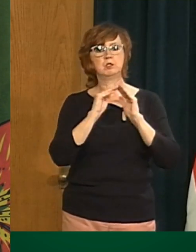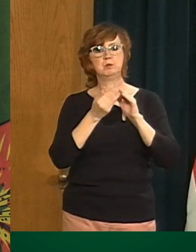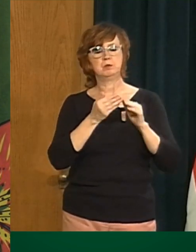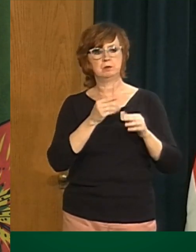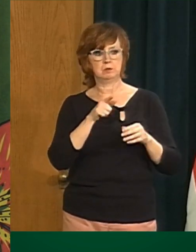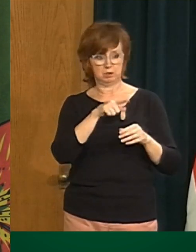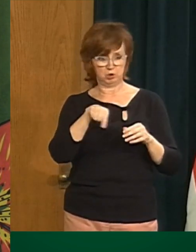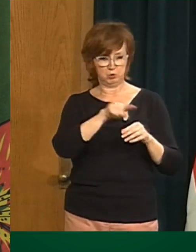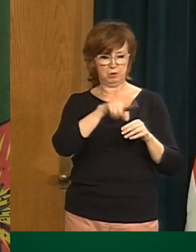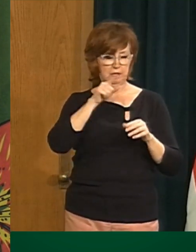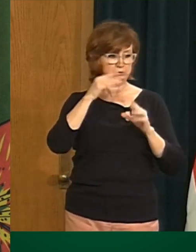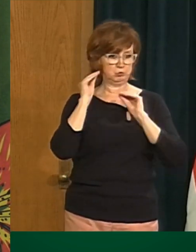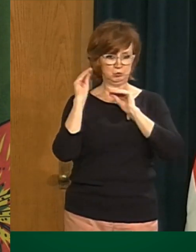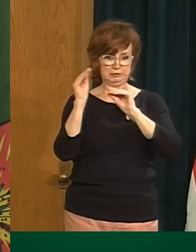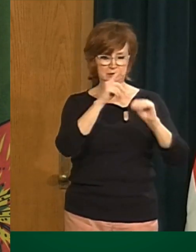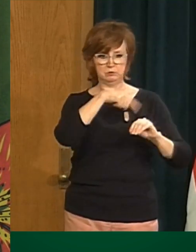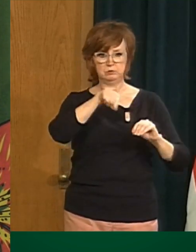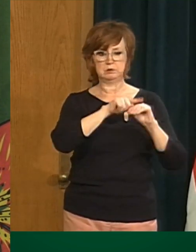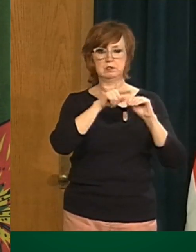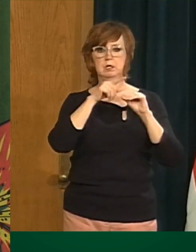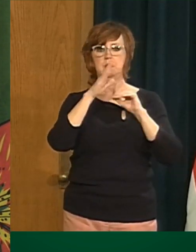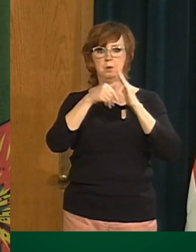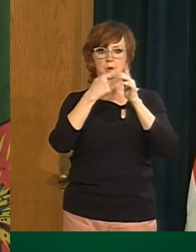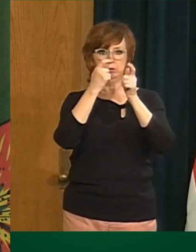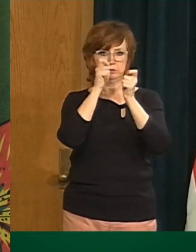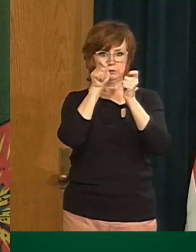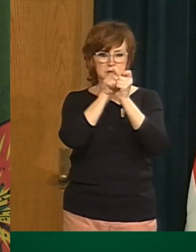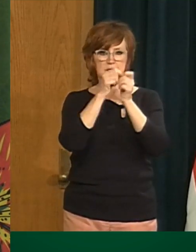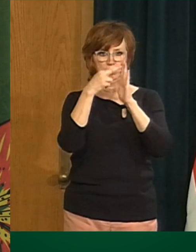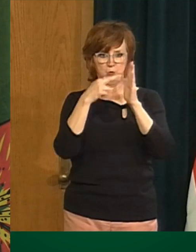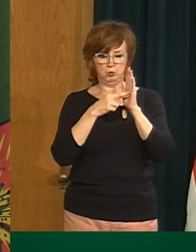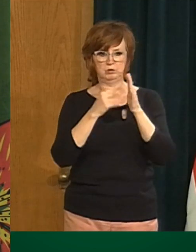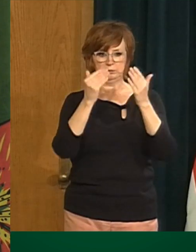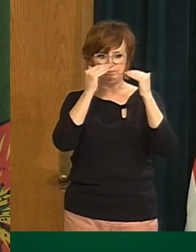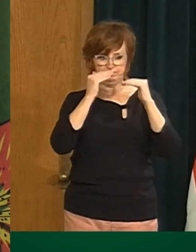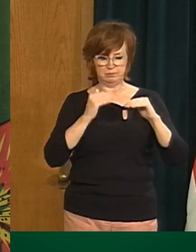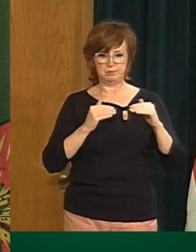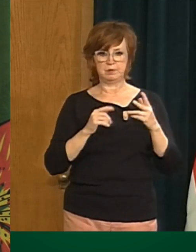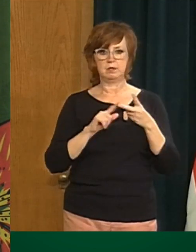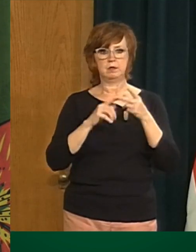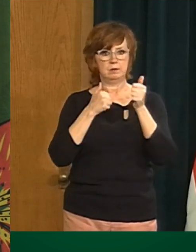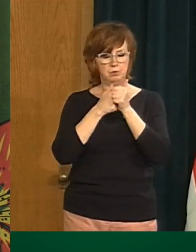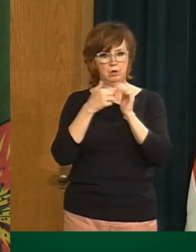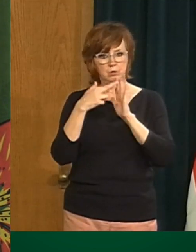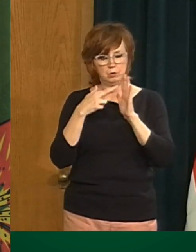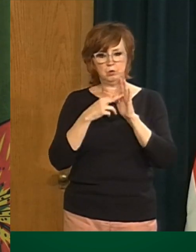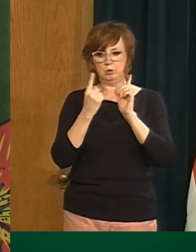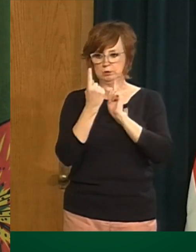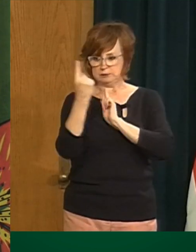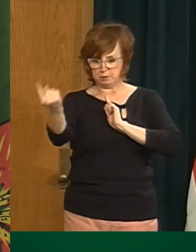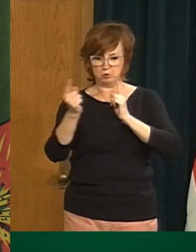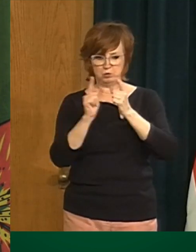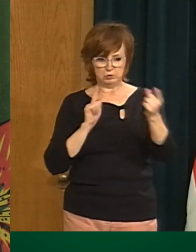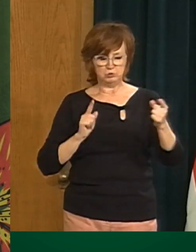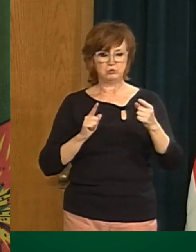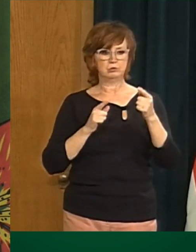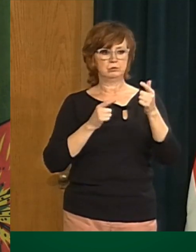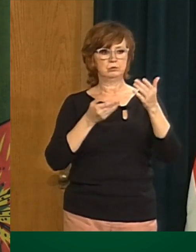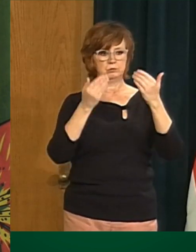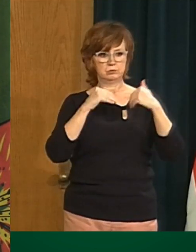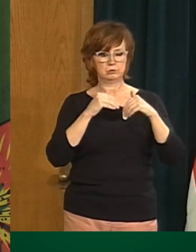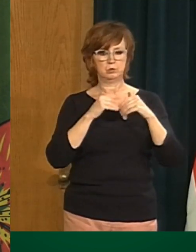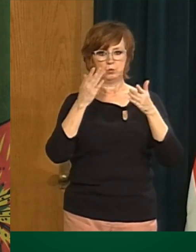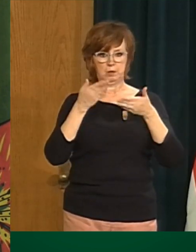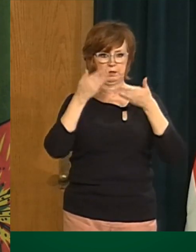proper physical distancing is, and two is abiding by the health orders and the physical distancing suggestions